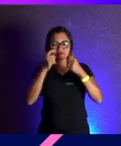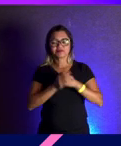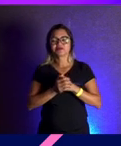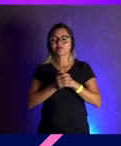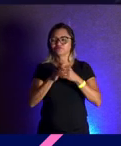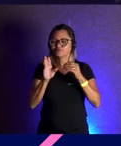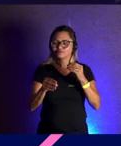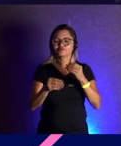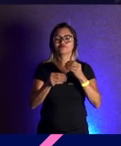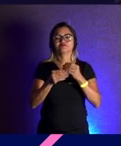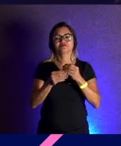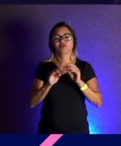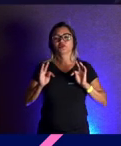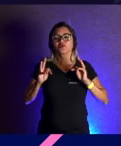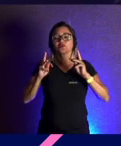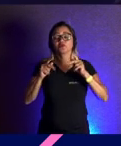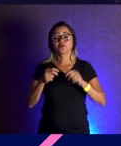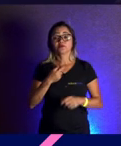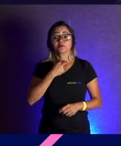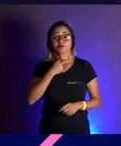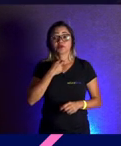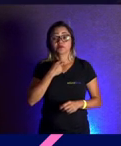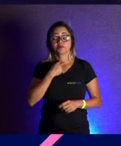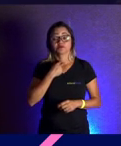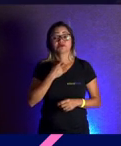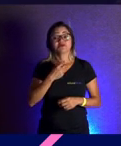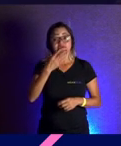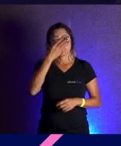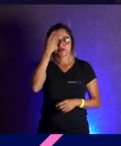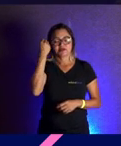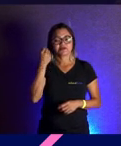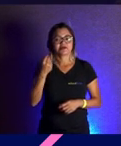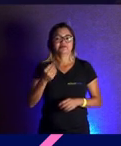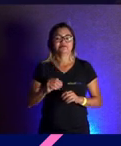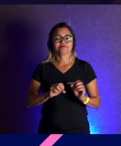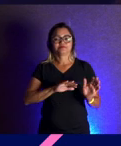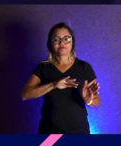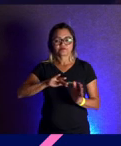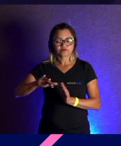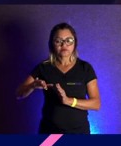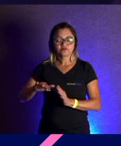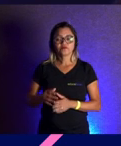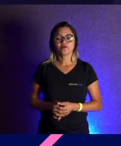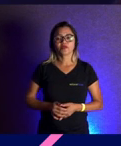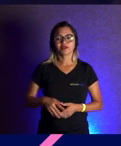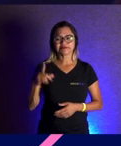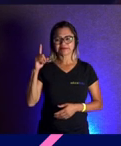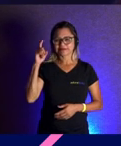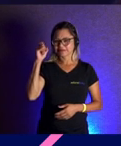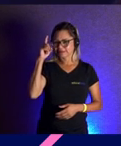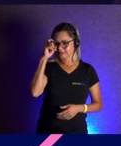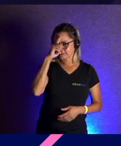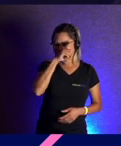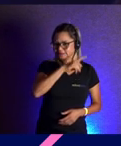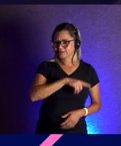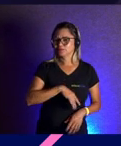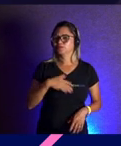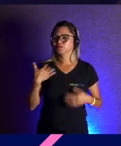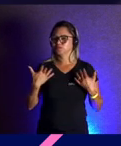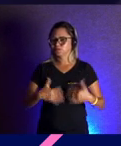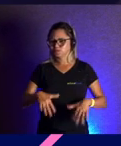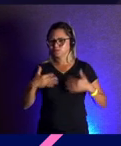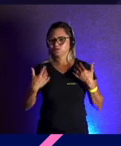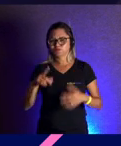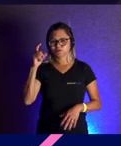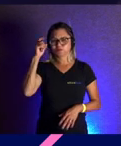same place. And I want to say, it's really, really hard. It's really, really hard. You're the same as my